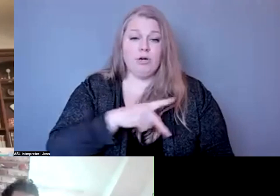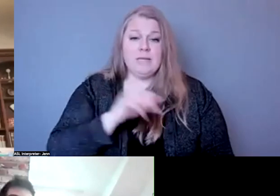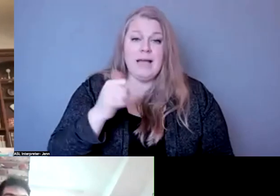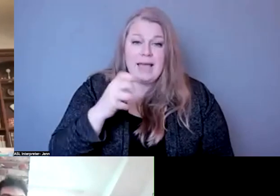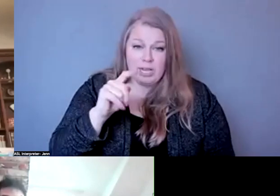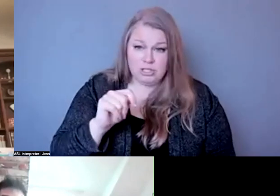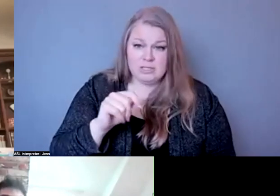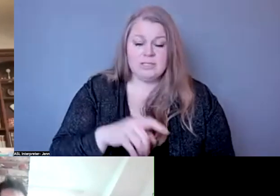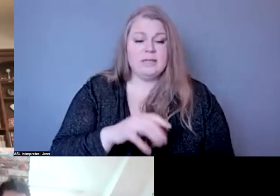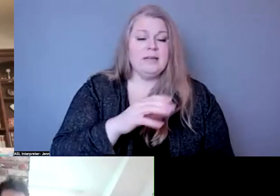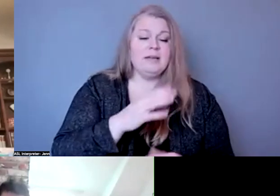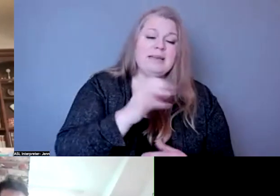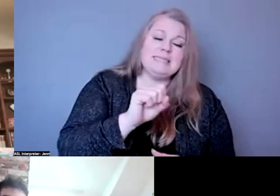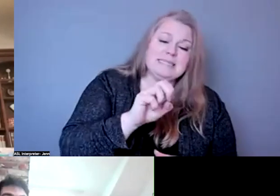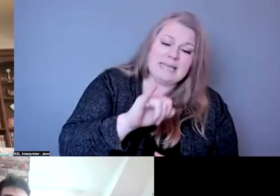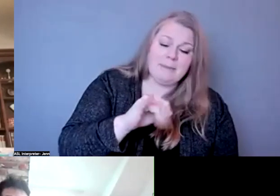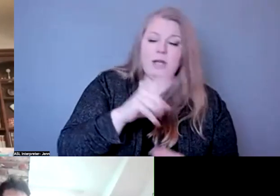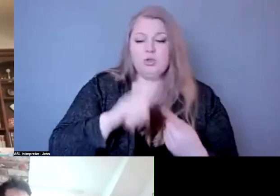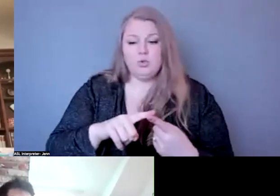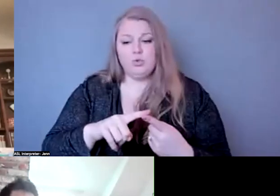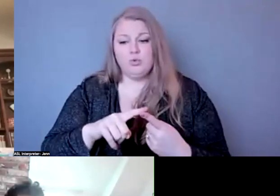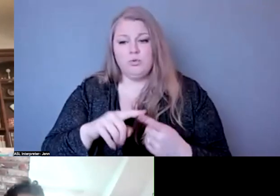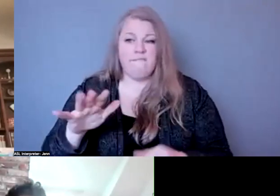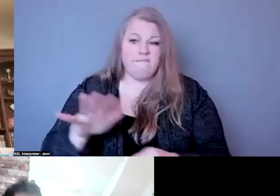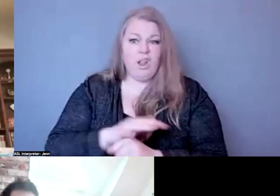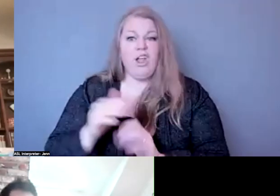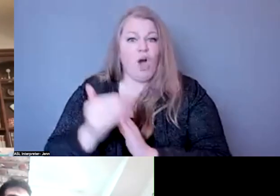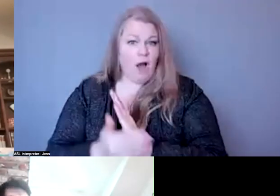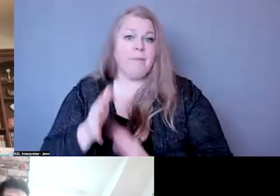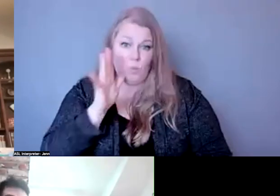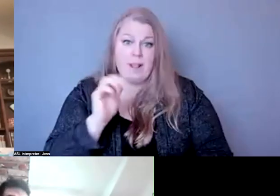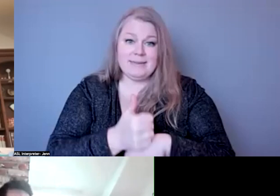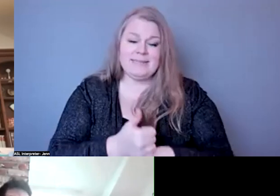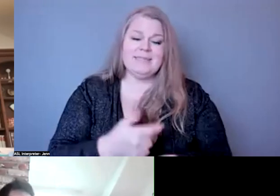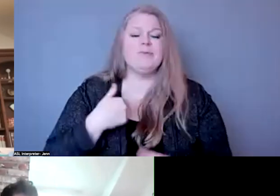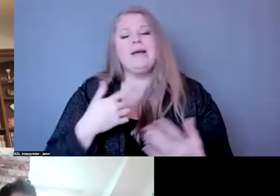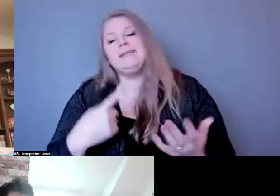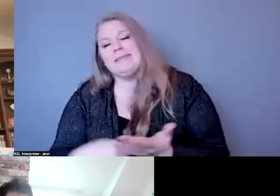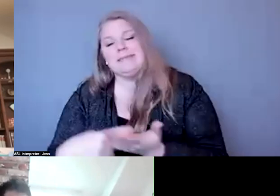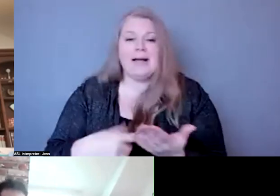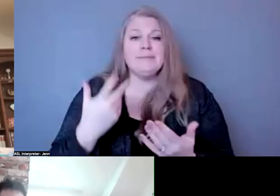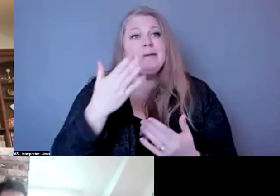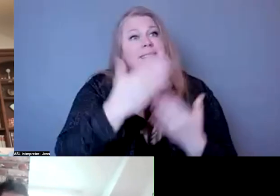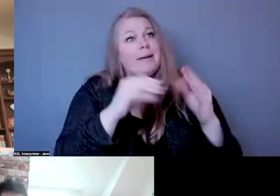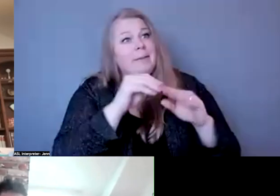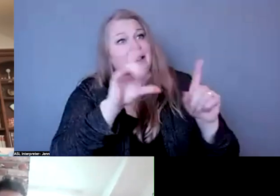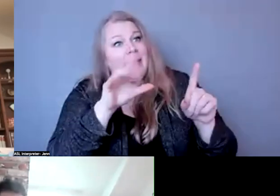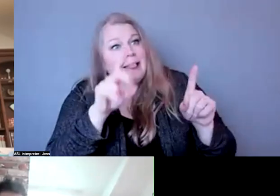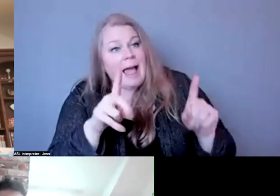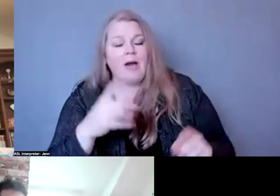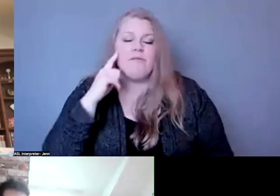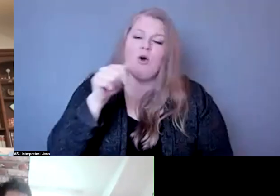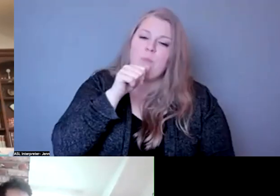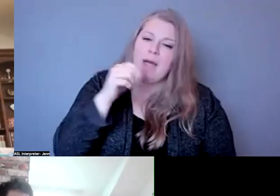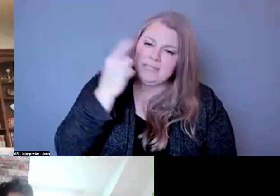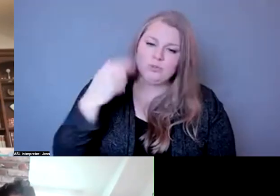fully automated ones, will exist. And Greg and I go back and forth. These may live in the cloud. For privacy reasons, we of course want them to be